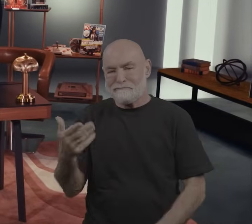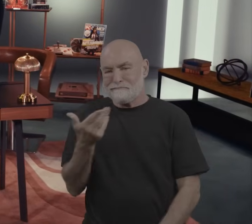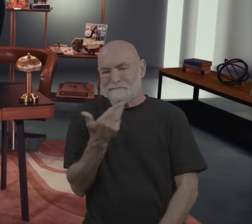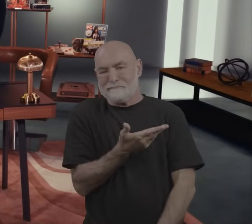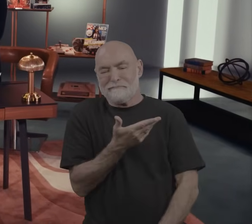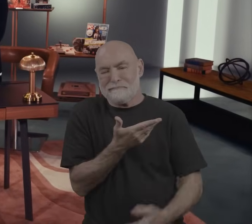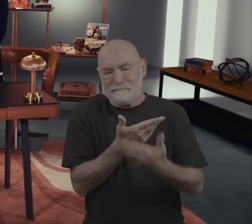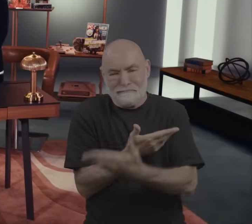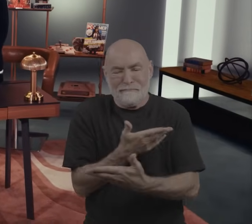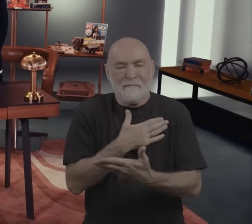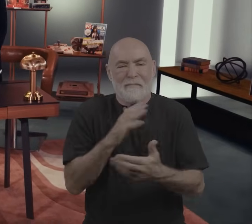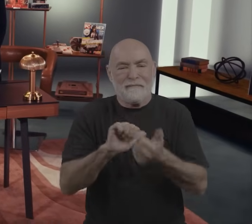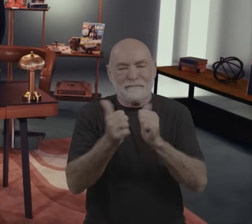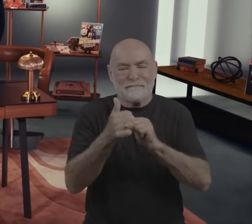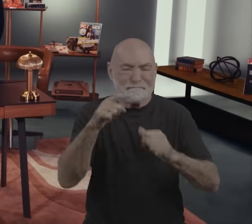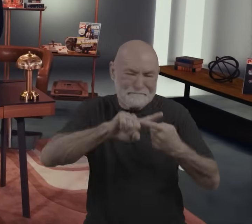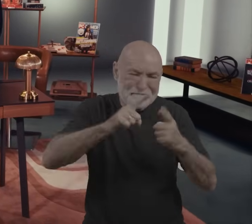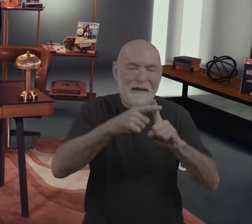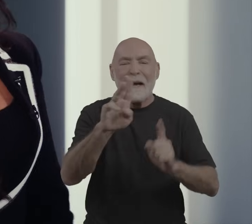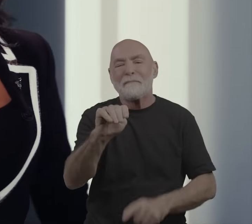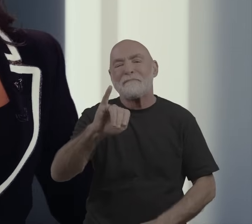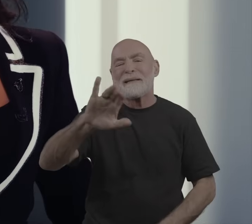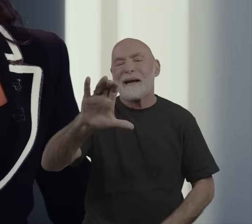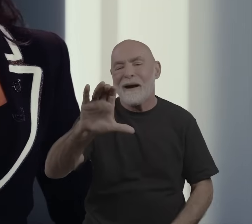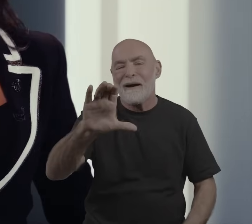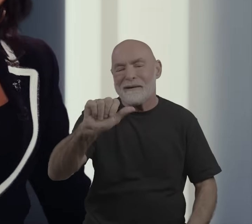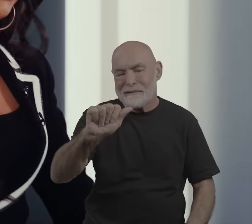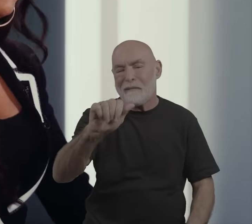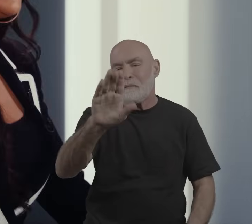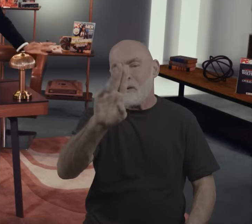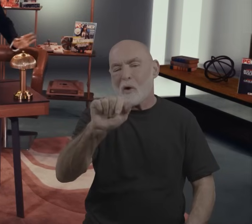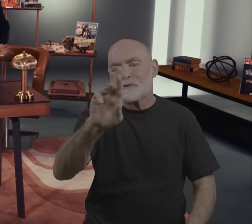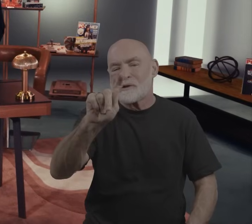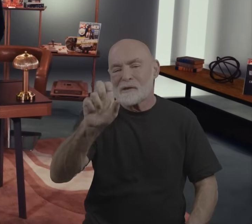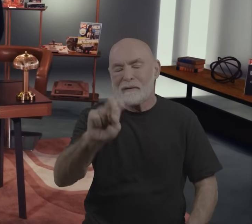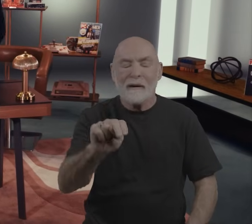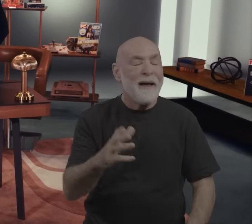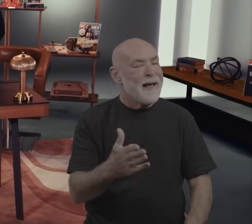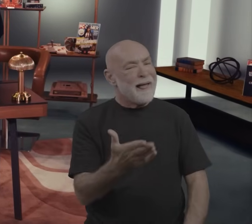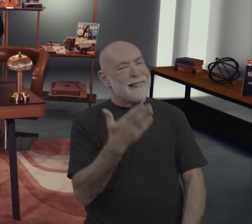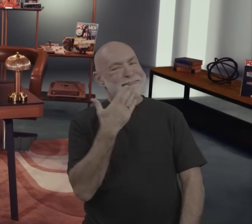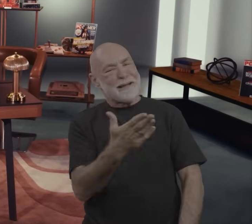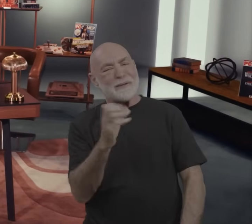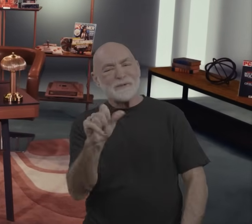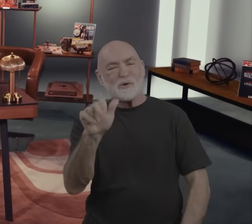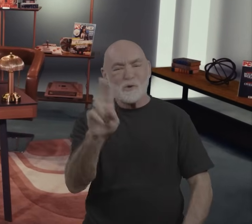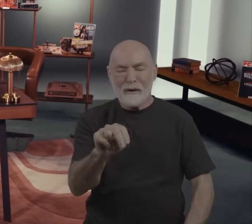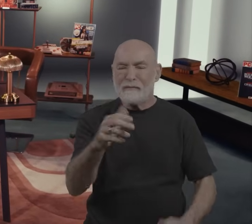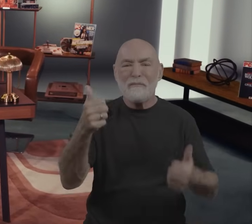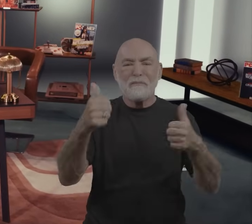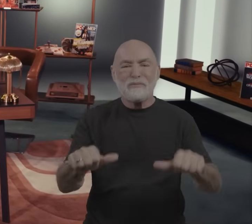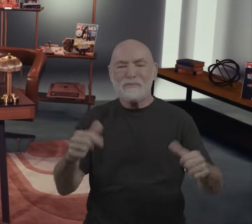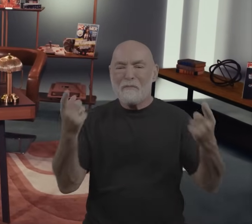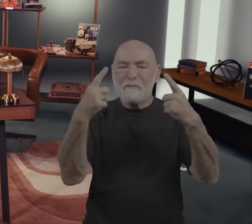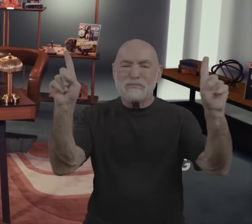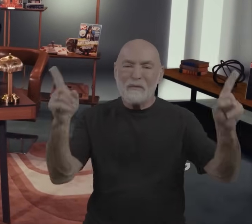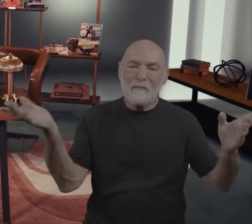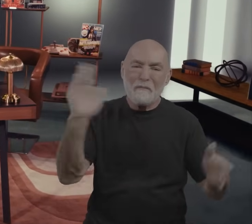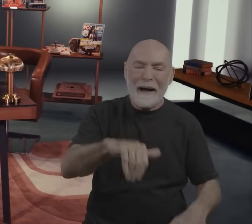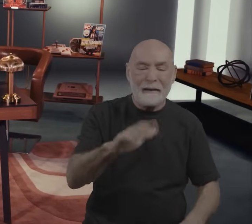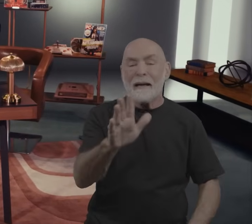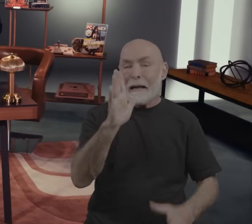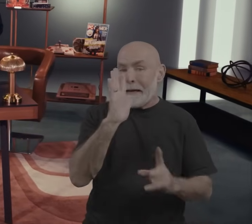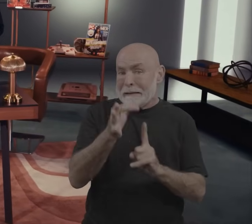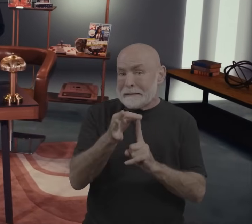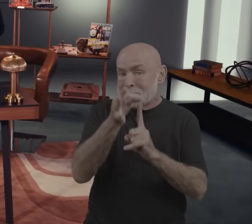joined again by the co-host with the most, Mica Burton. Thank you, Sean. It is great to be back on the PC Gaming Show, especially since